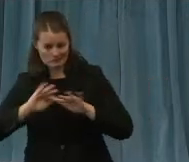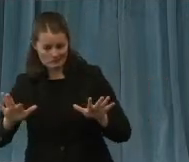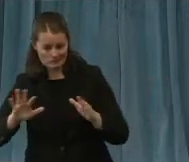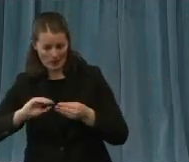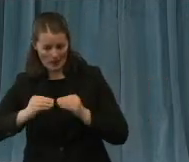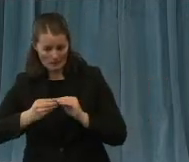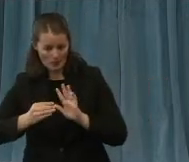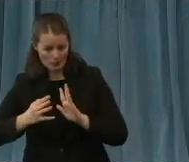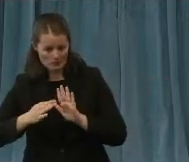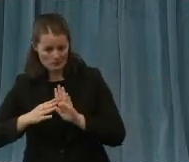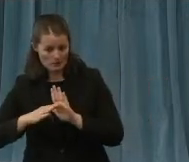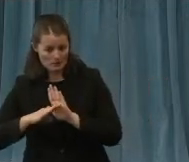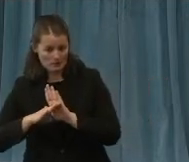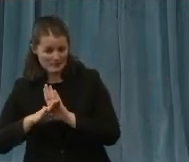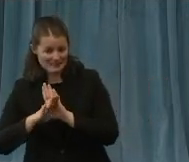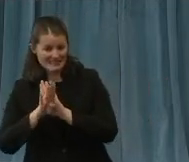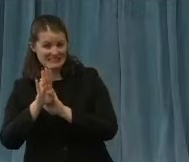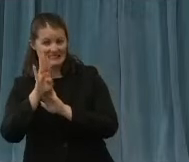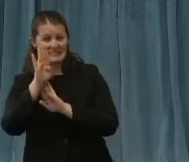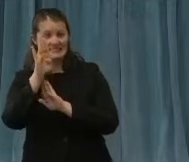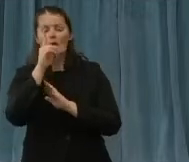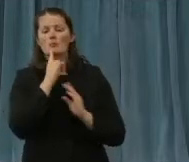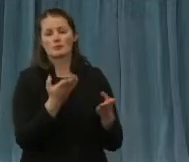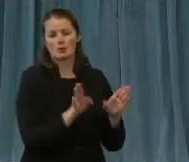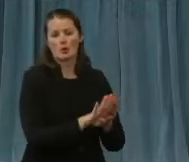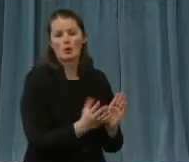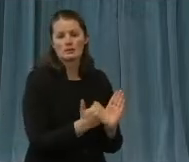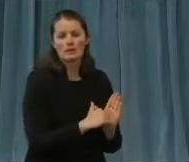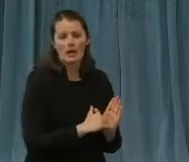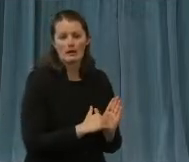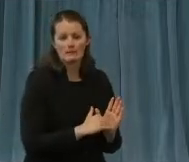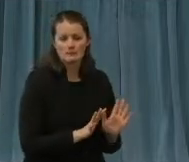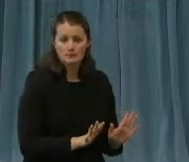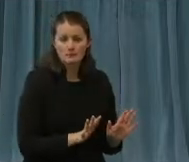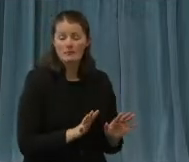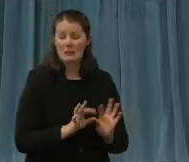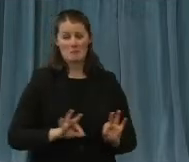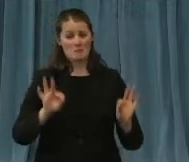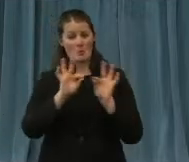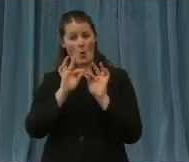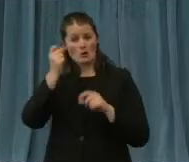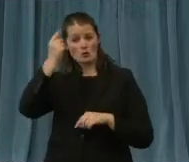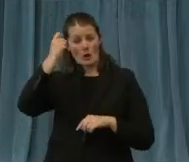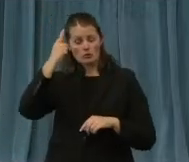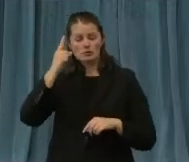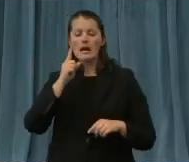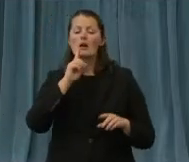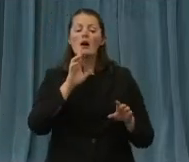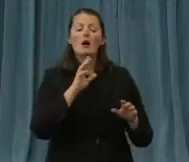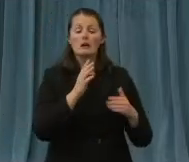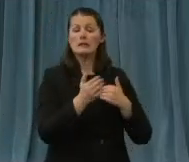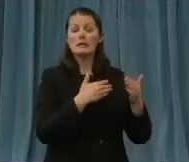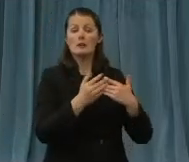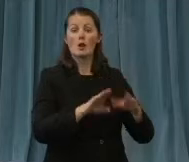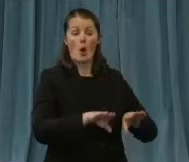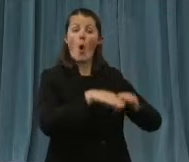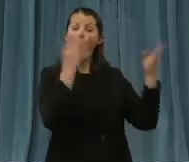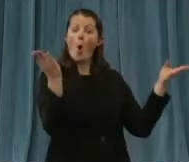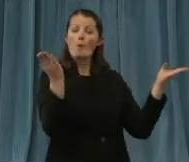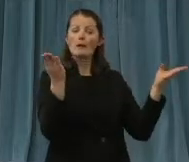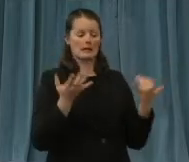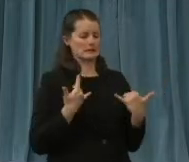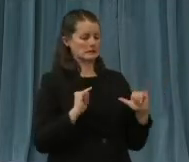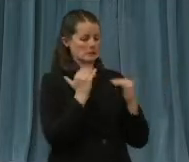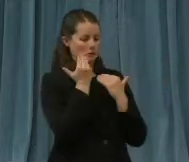up the restrictions and start to open up, it's important that everyone understand if people don't continue to follow the social distancing and